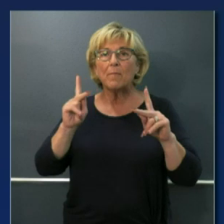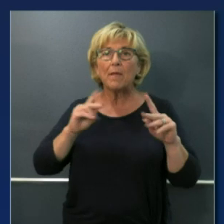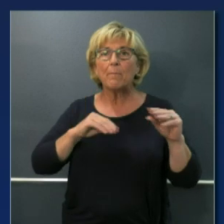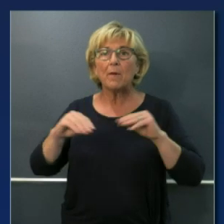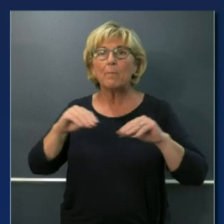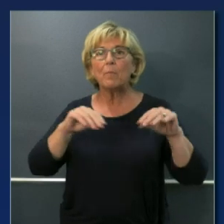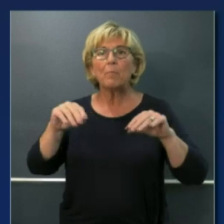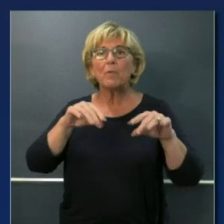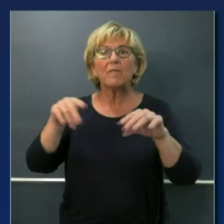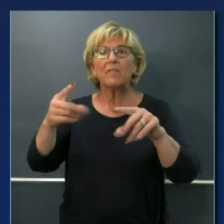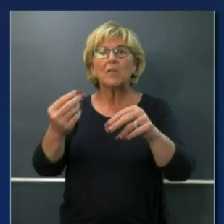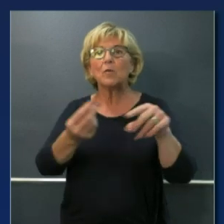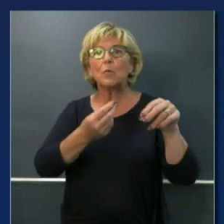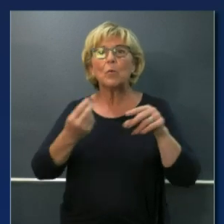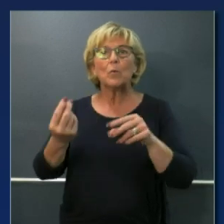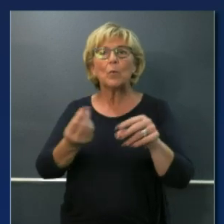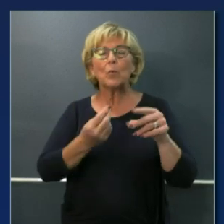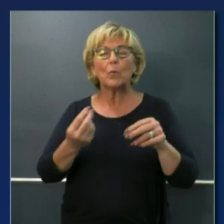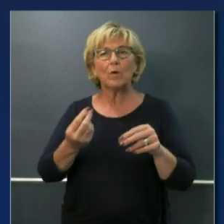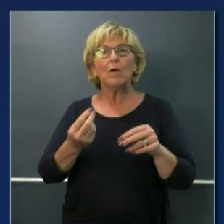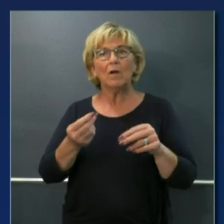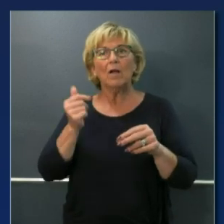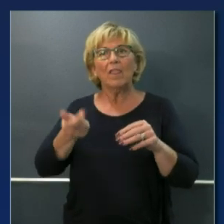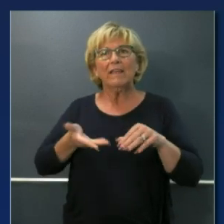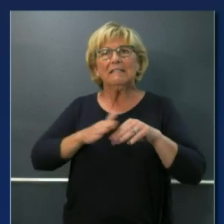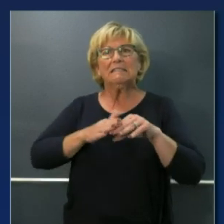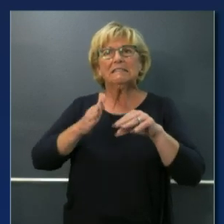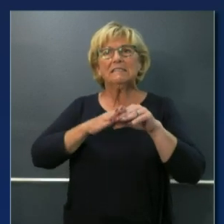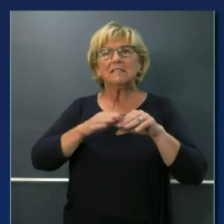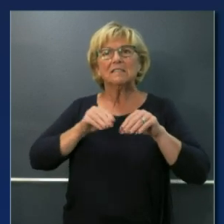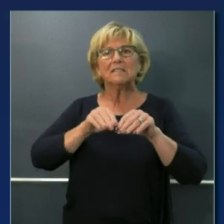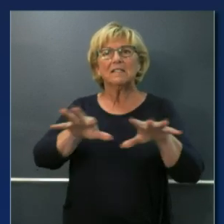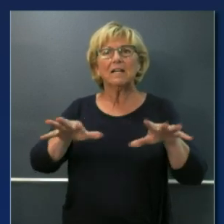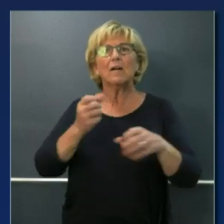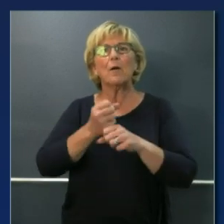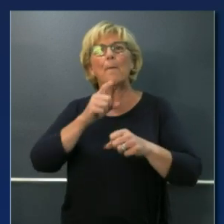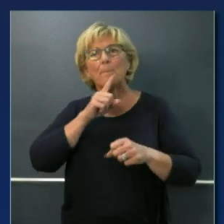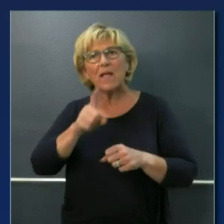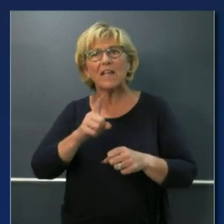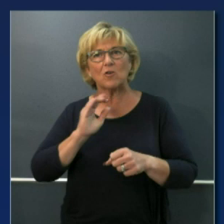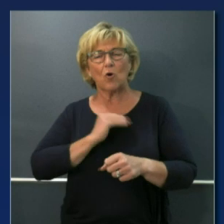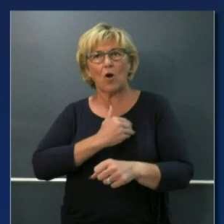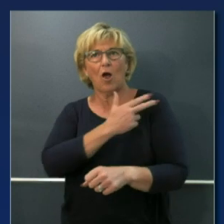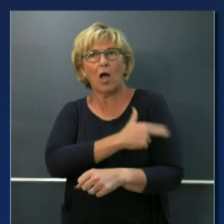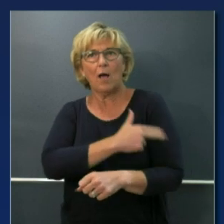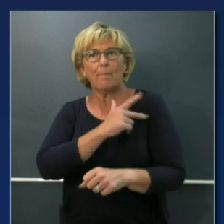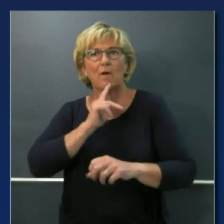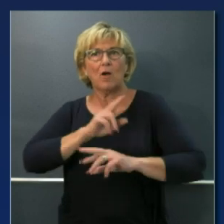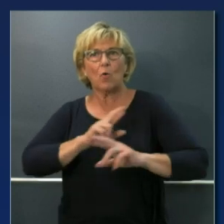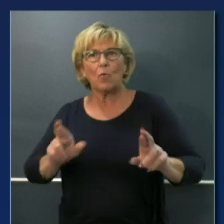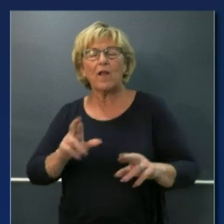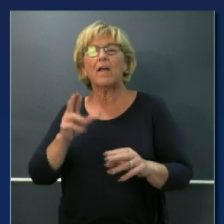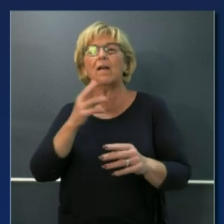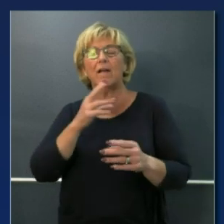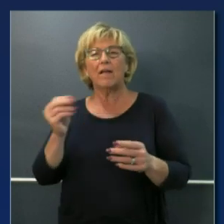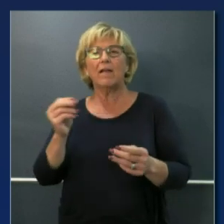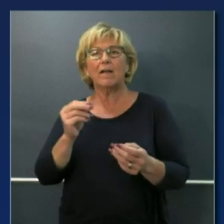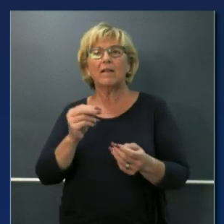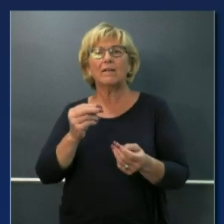minimal risk, there is the possibility of increased cases, and we must make sure that our care delivery system is there to support them in